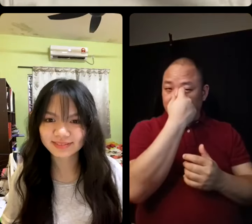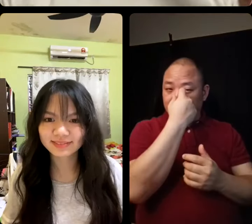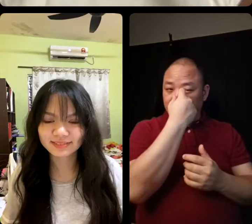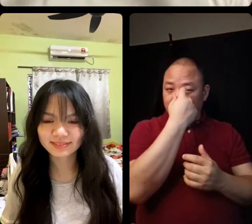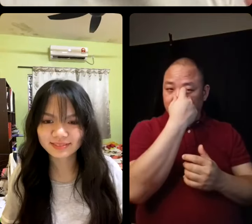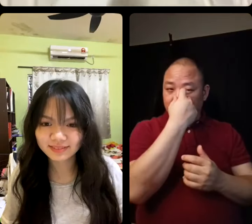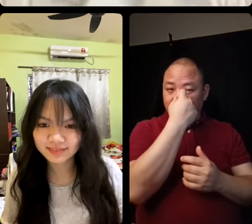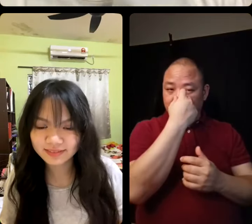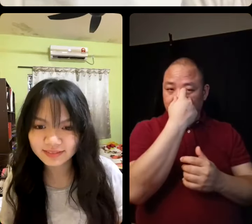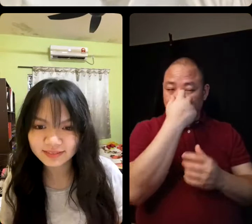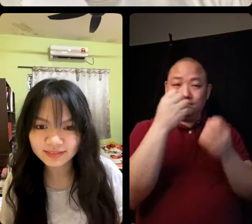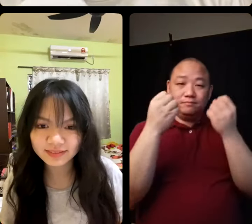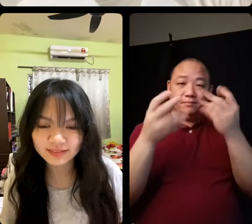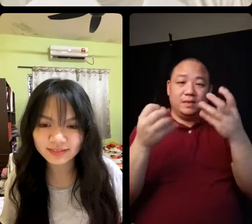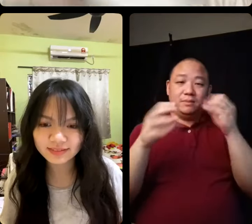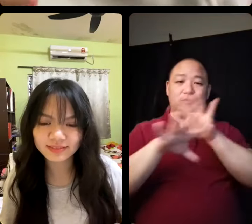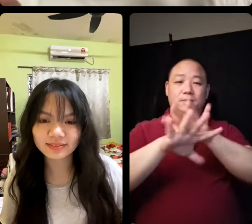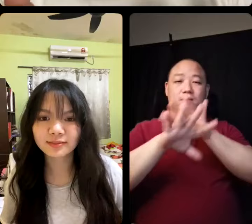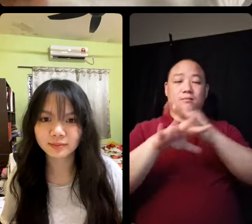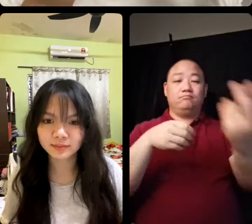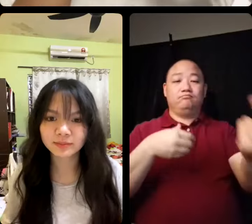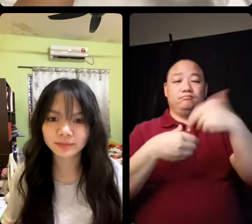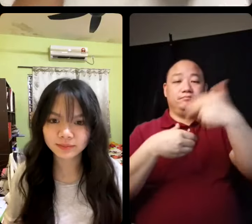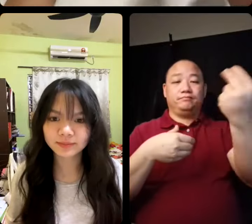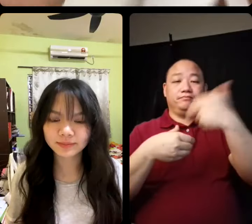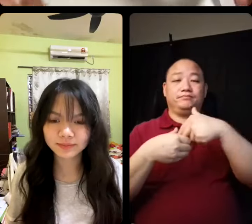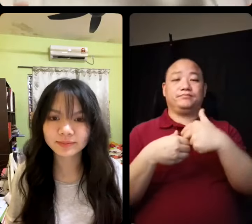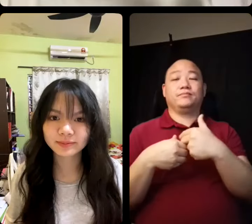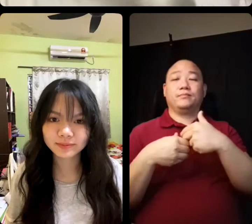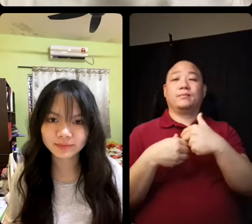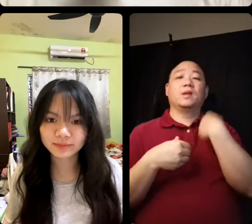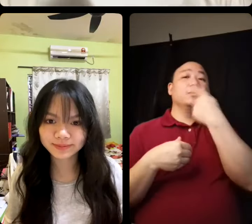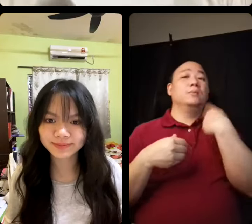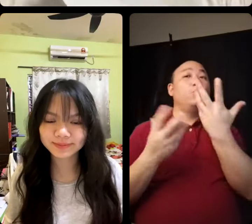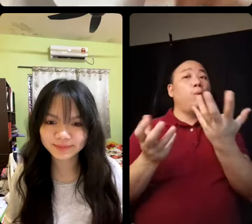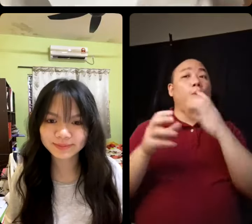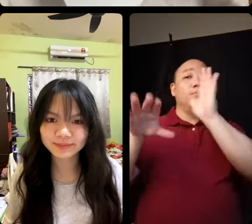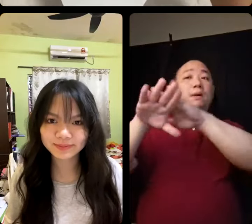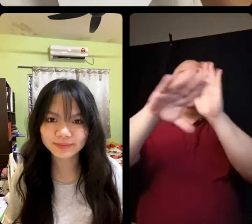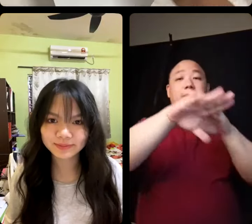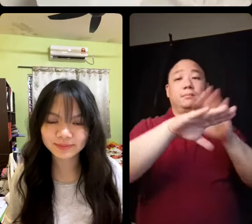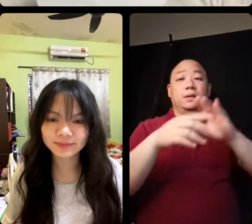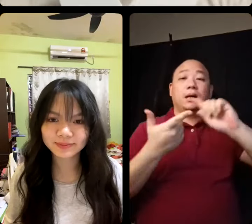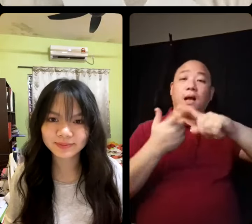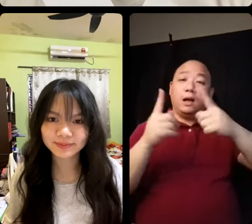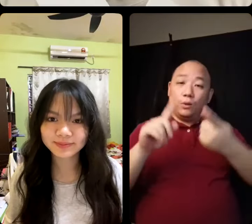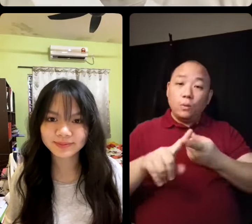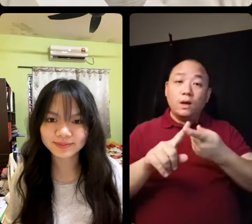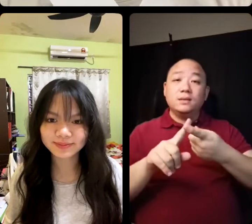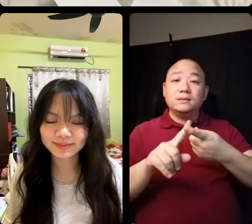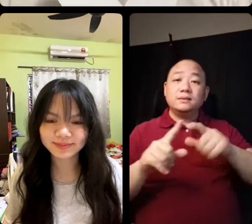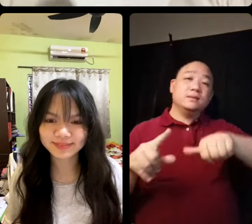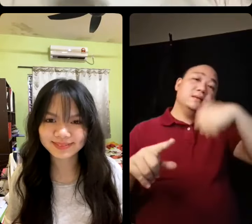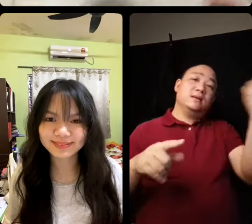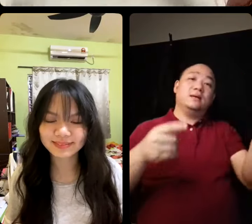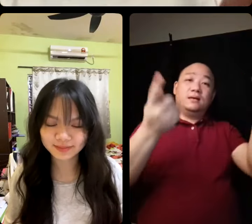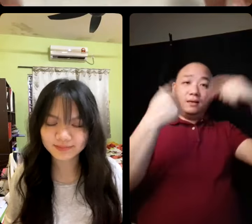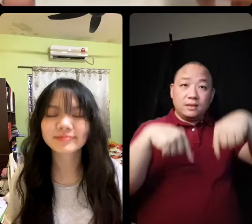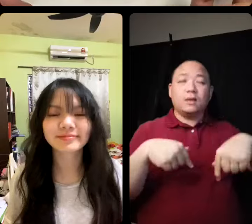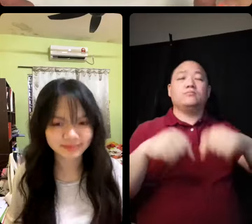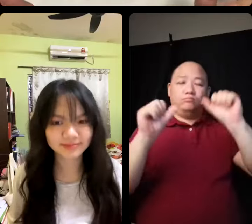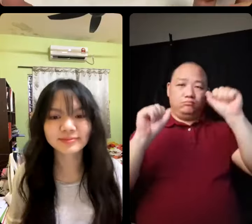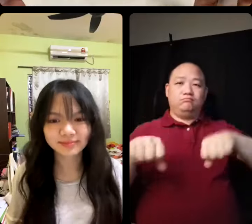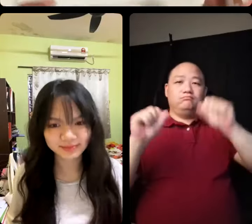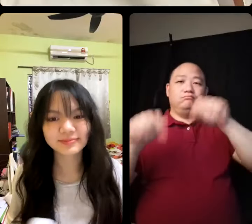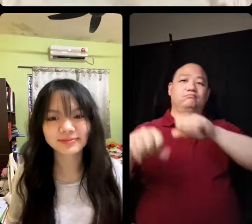So feel free if you, kalau nak ajak kawan-kawan untuk join bersama-sama, silalah kongsikan live ini kepada mereka supaya kita